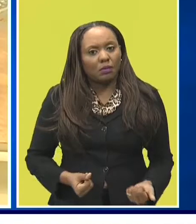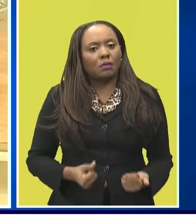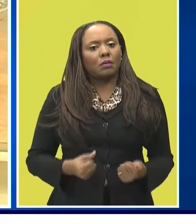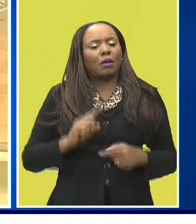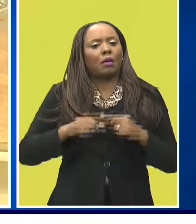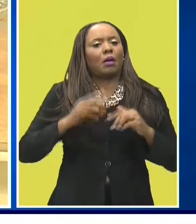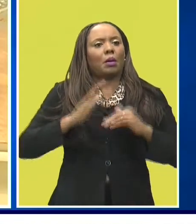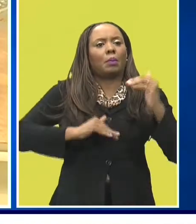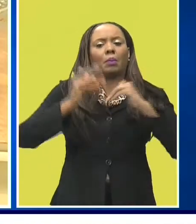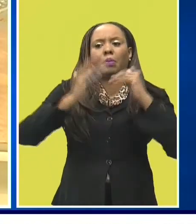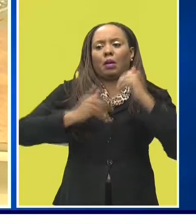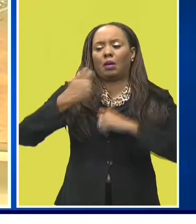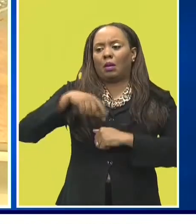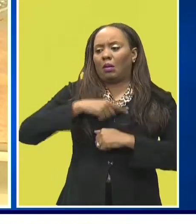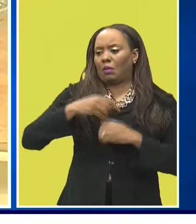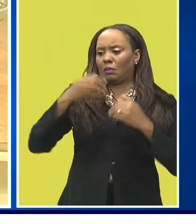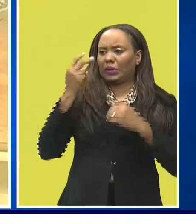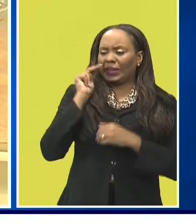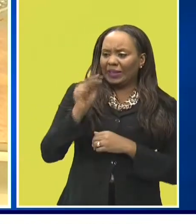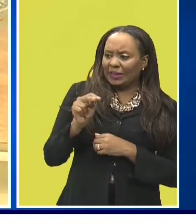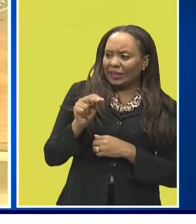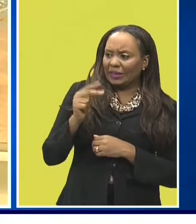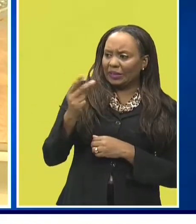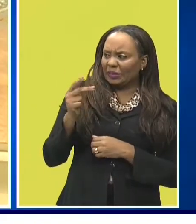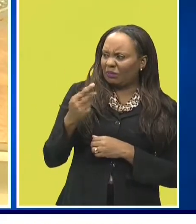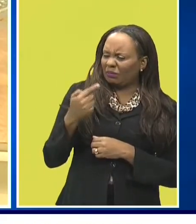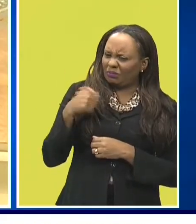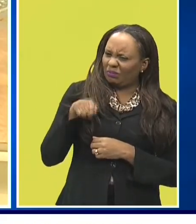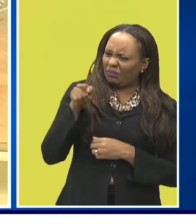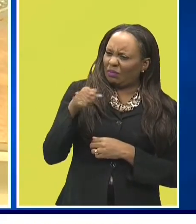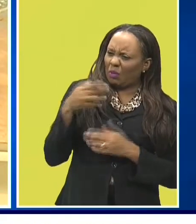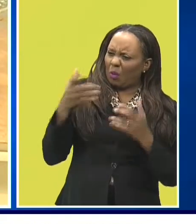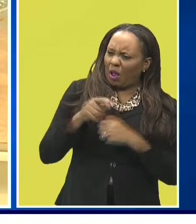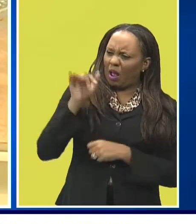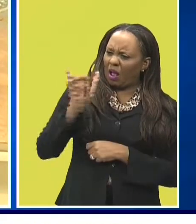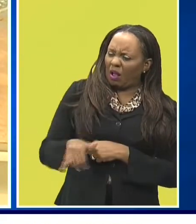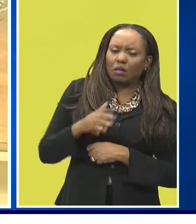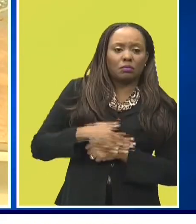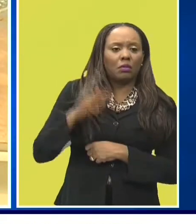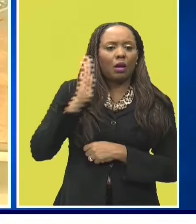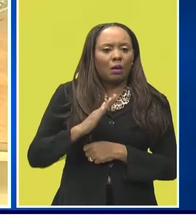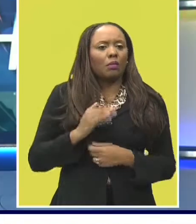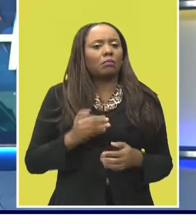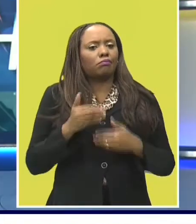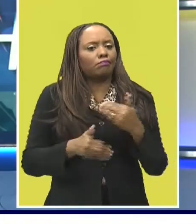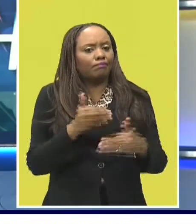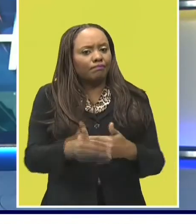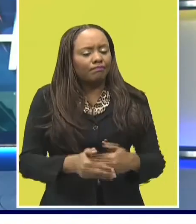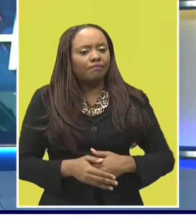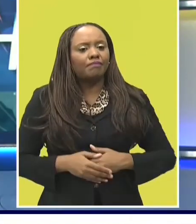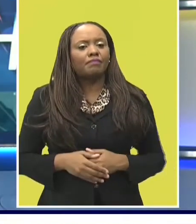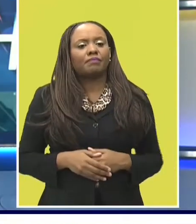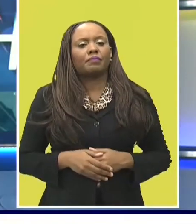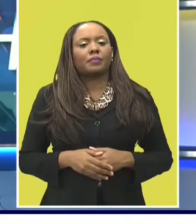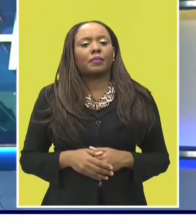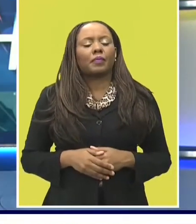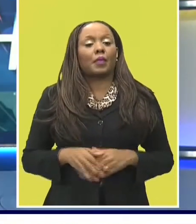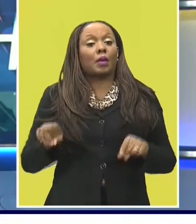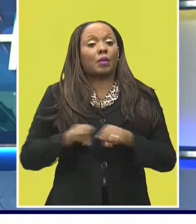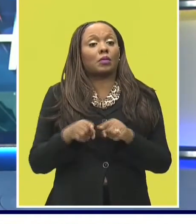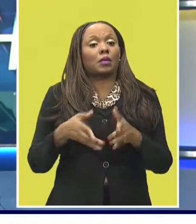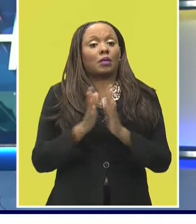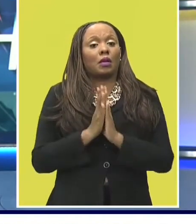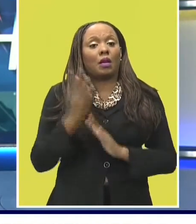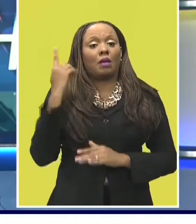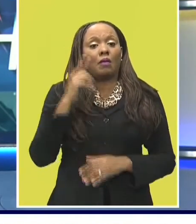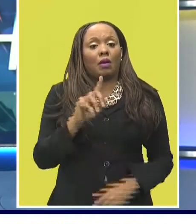get the buildings that have been earmarked for such in our hands, we would do that. There was also a request for a